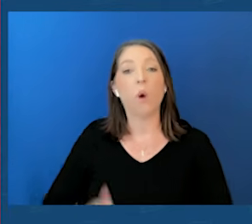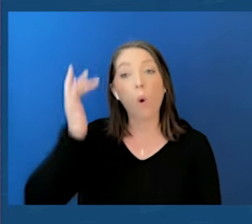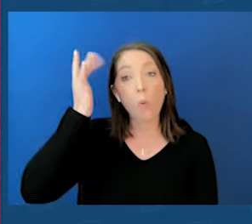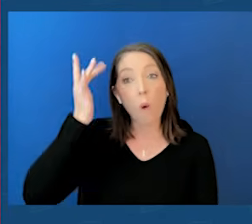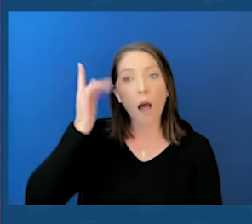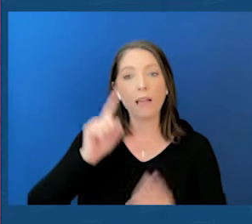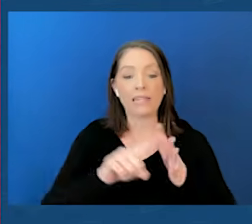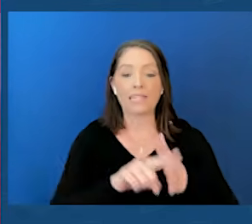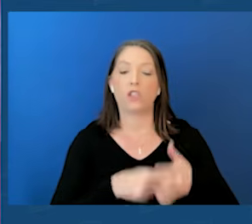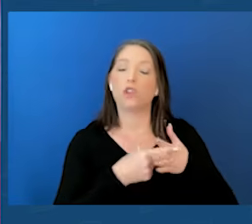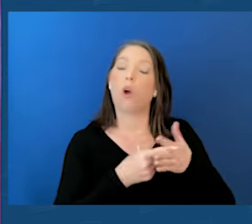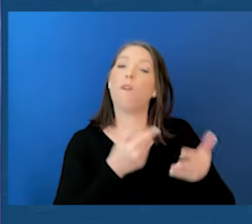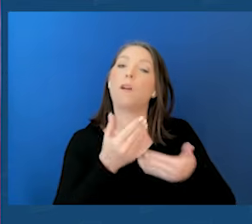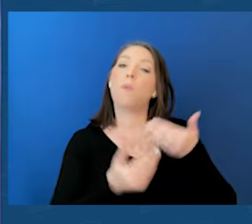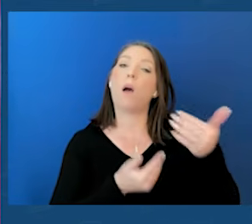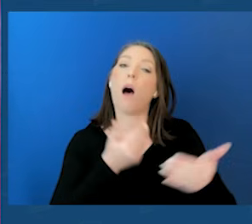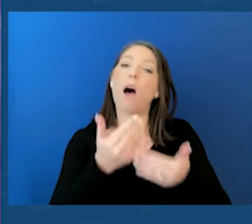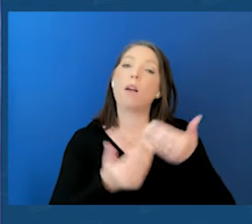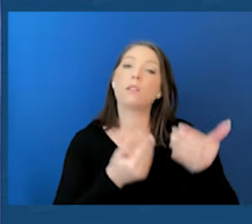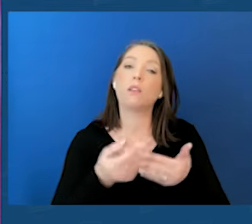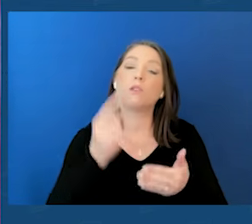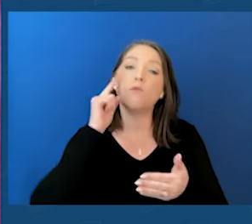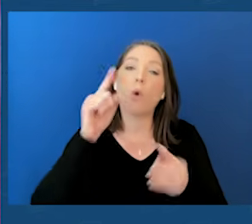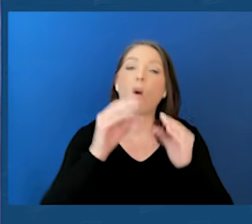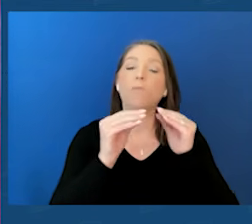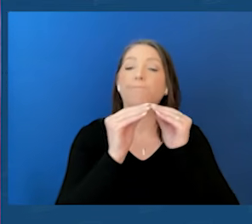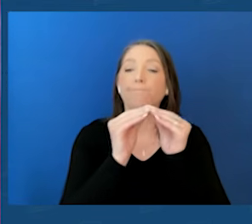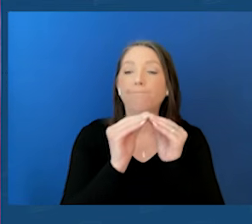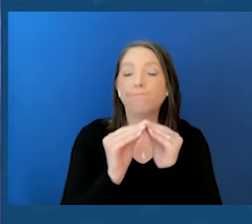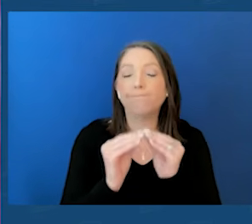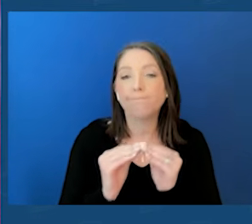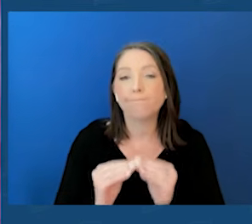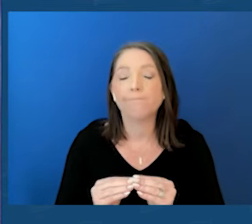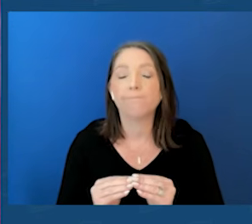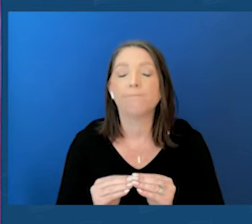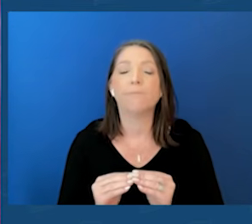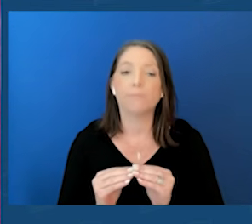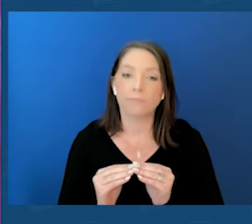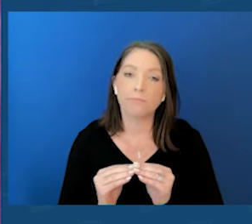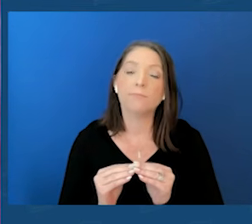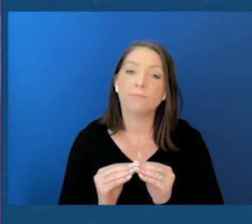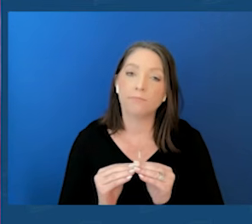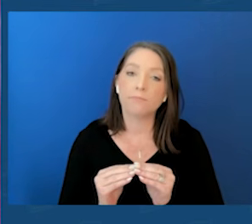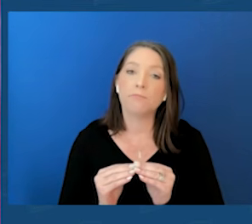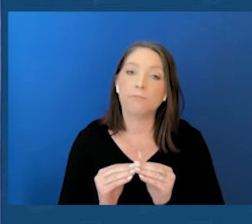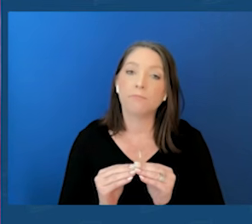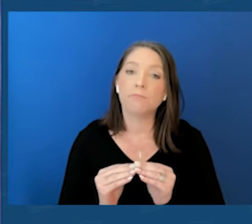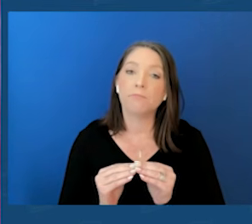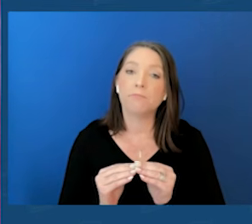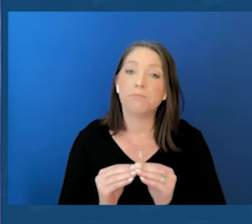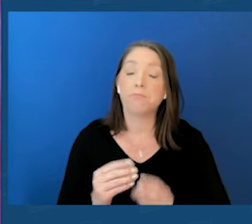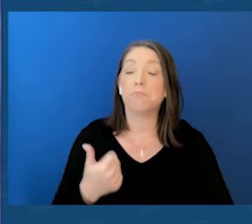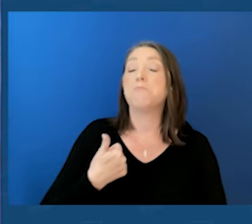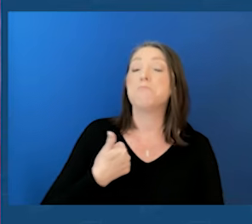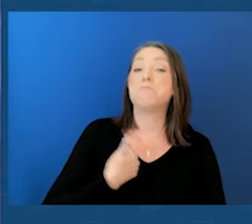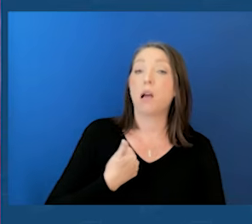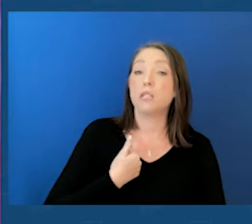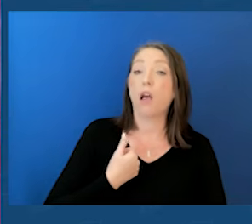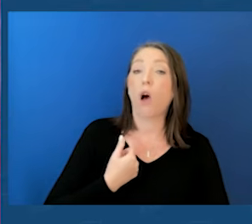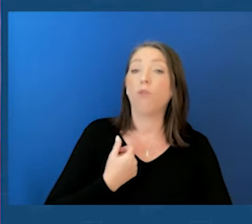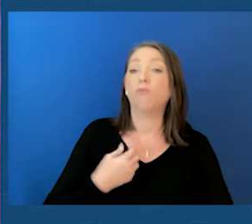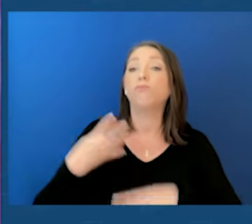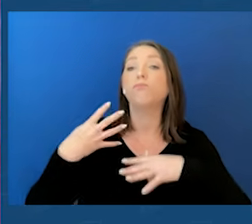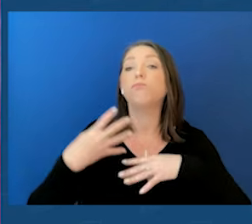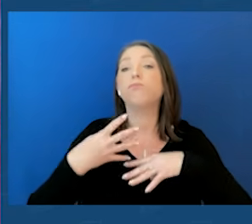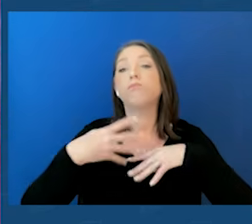process to repair damage done. As one that has marched all over this state for